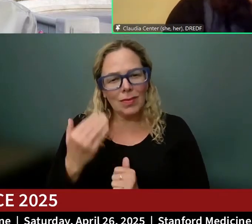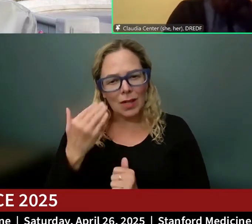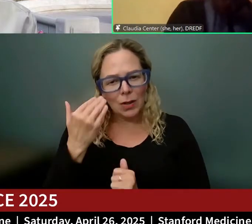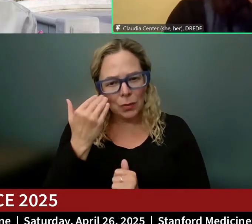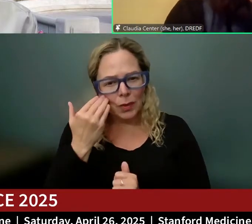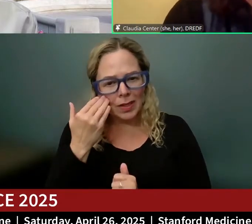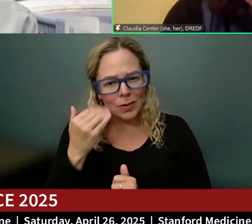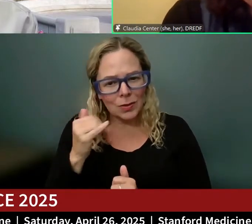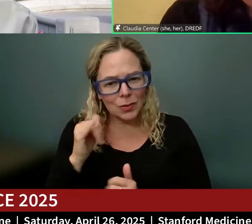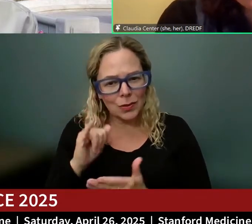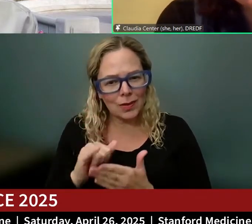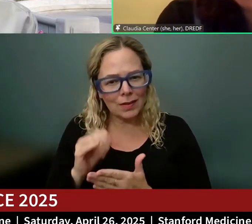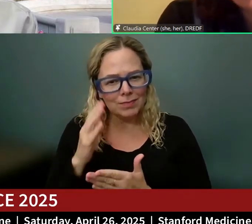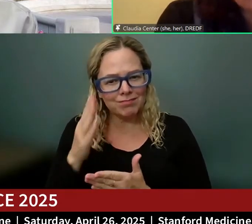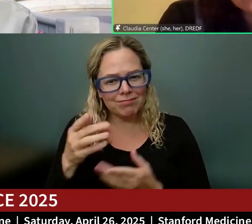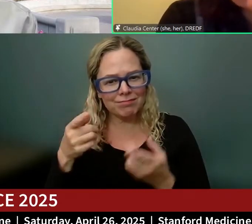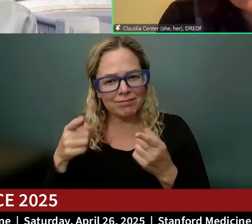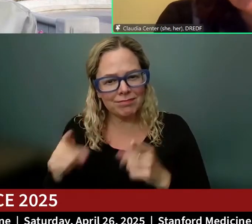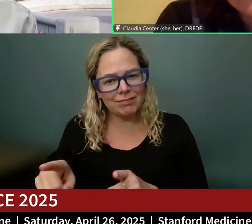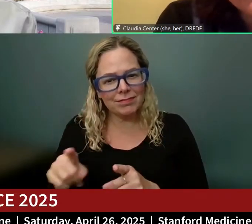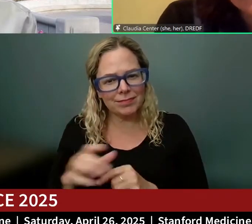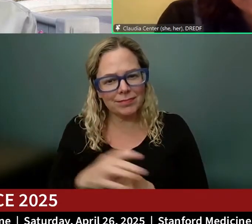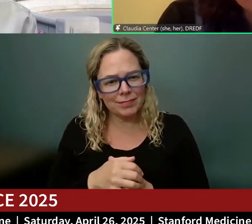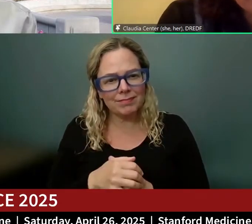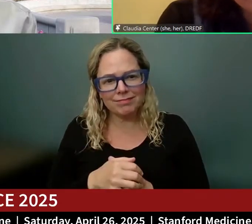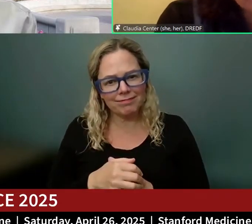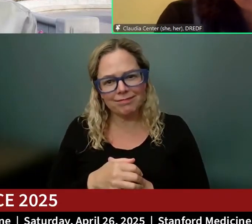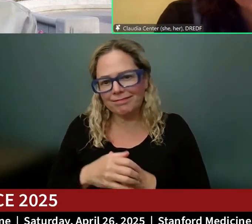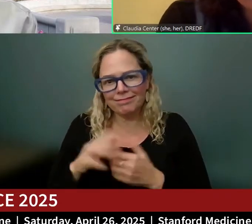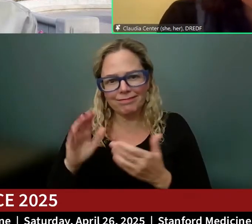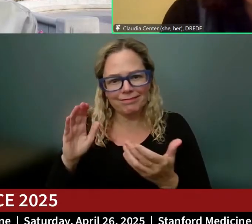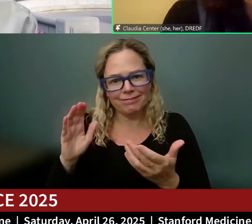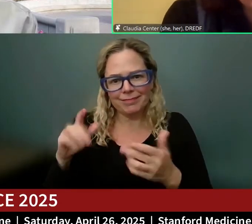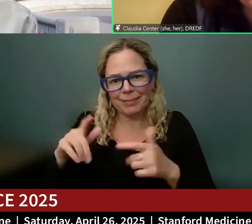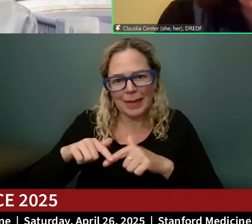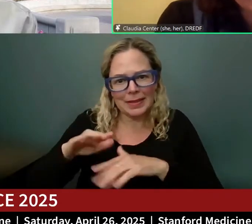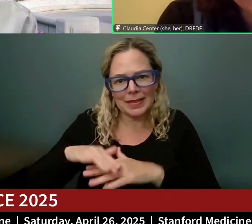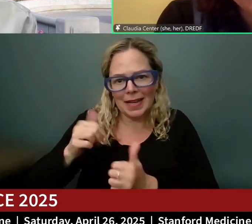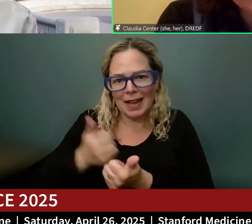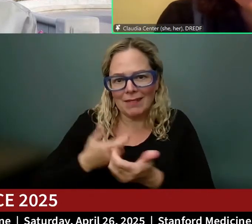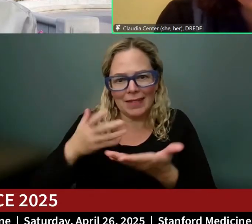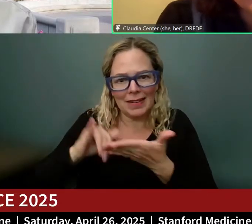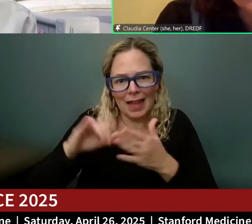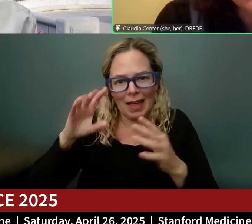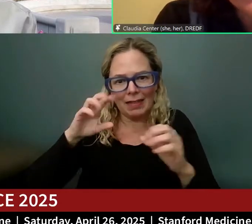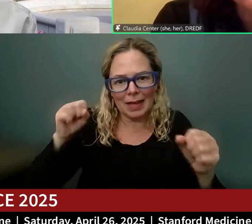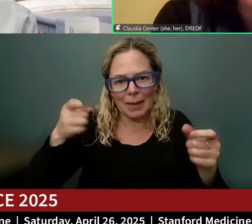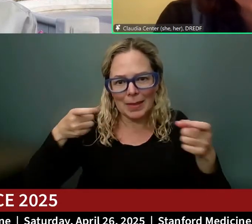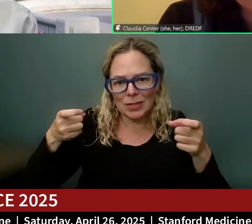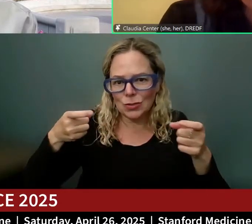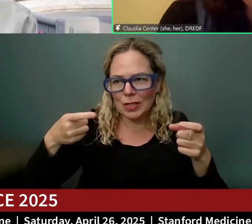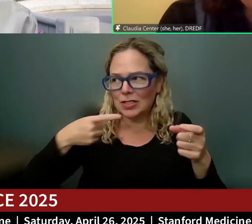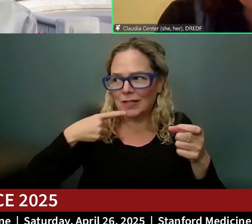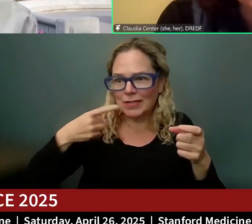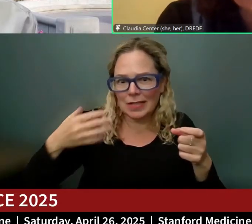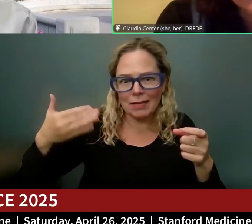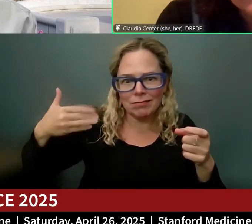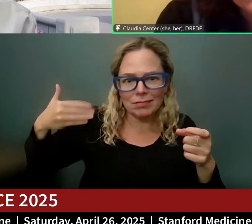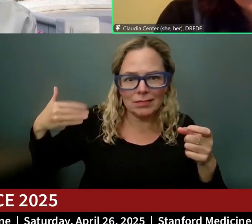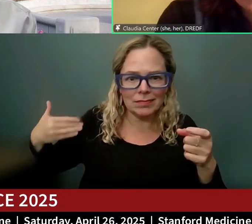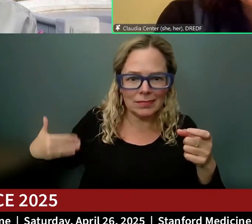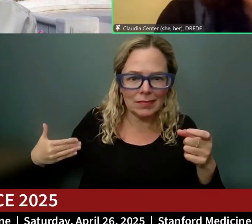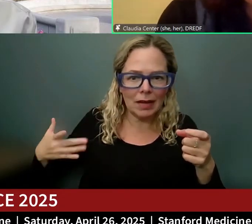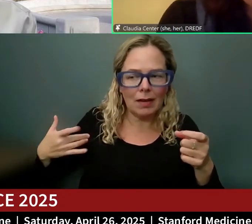coming, based on everything that the administration has said so far, but that was also bad